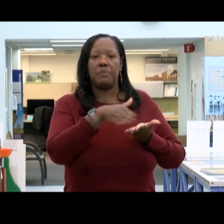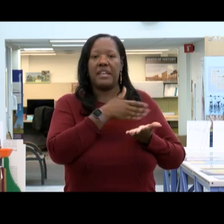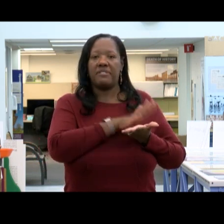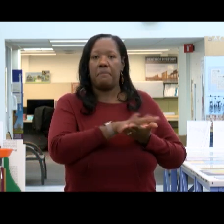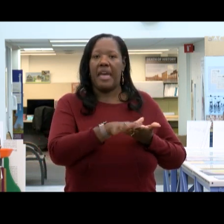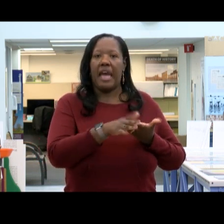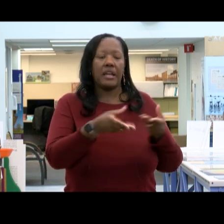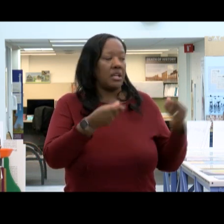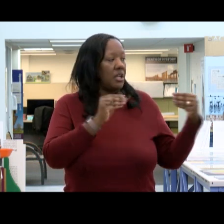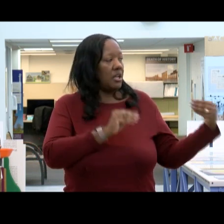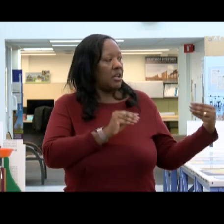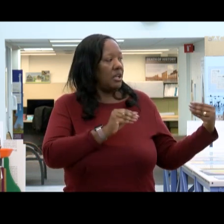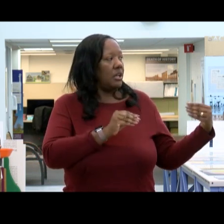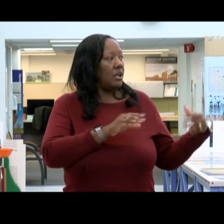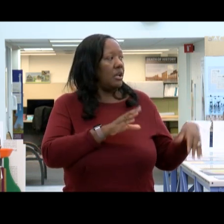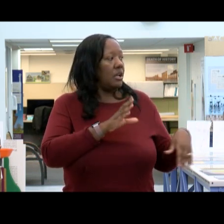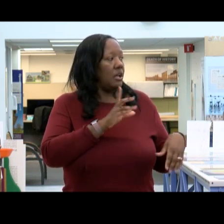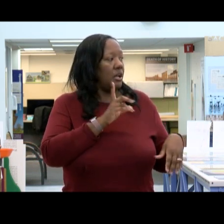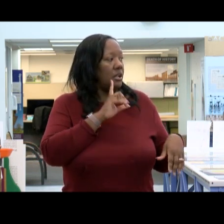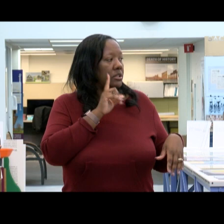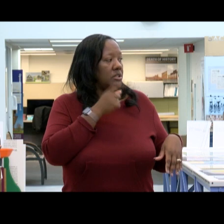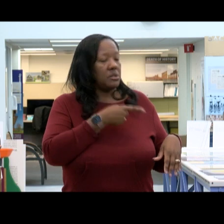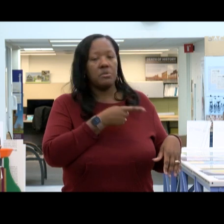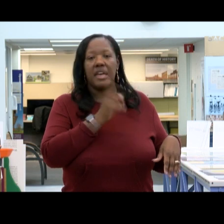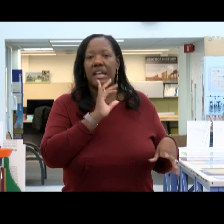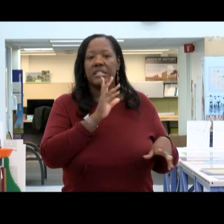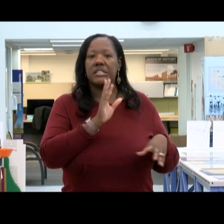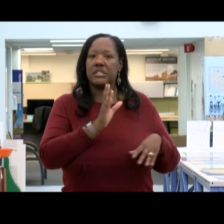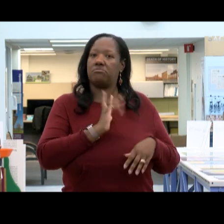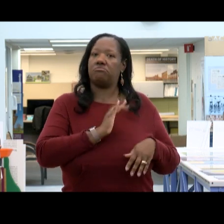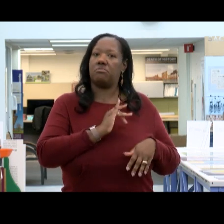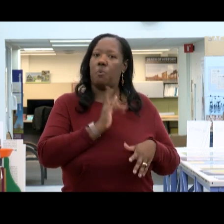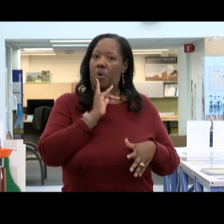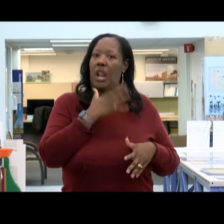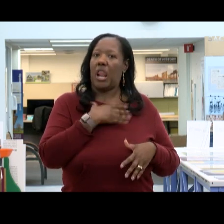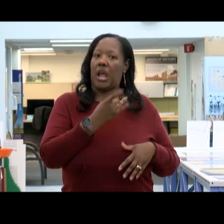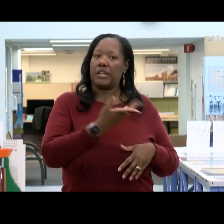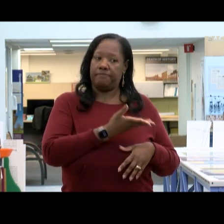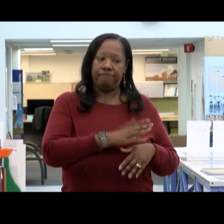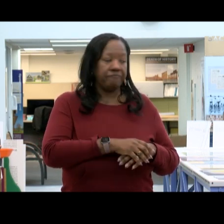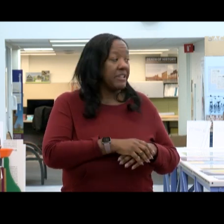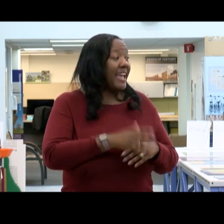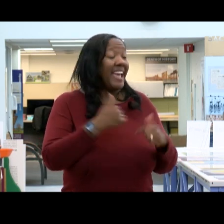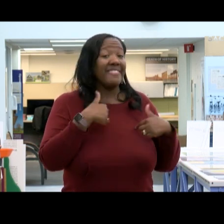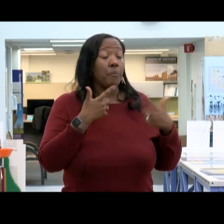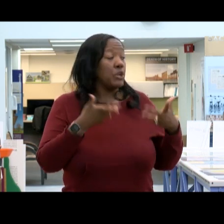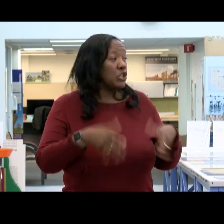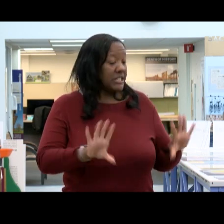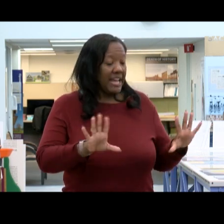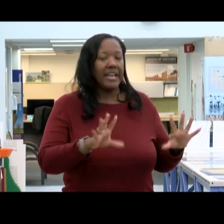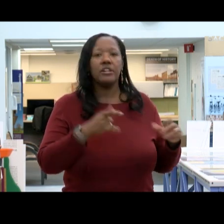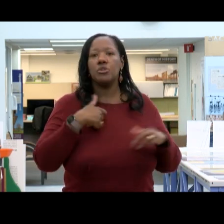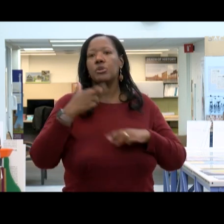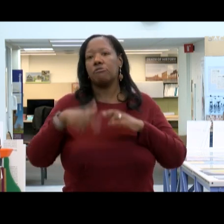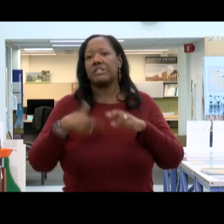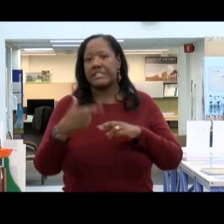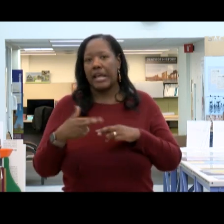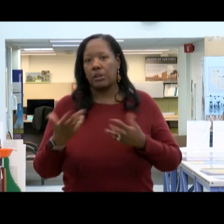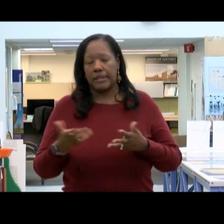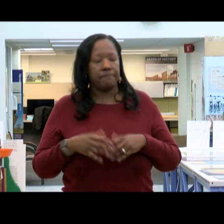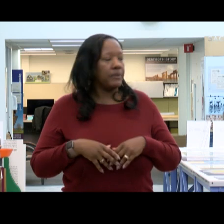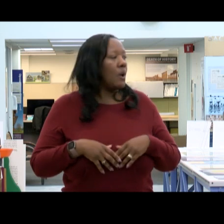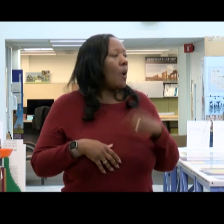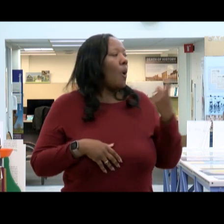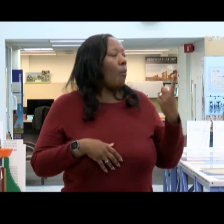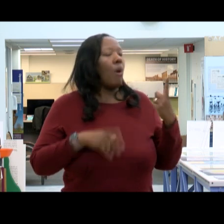that's actually a feature to this product that I really like. And then when you're done, you can actually recycle it. One of the